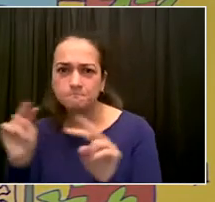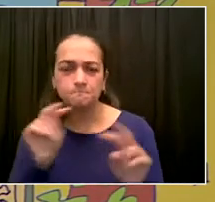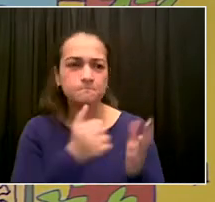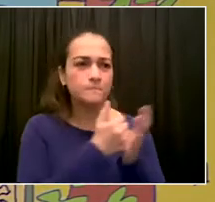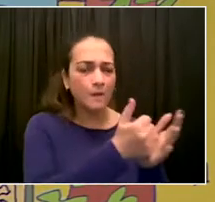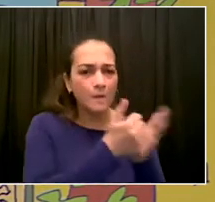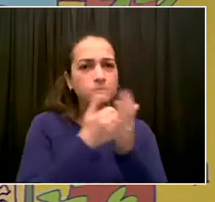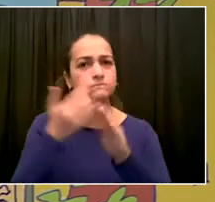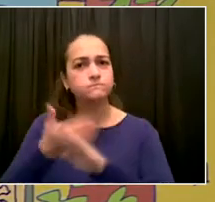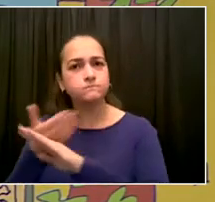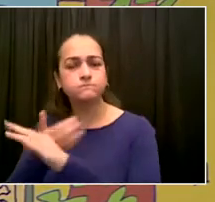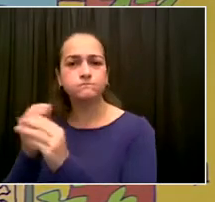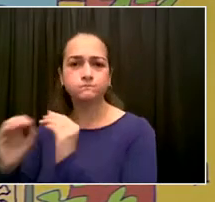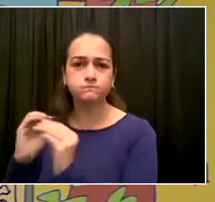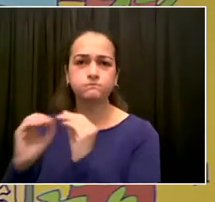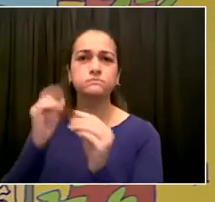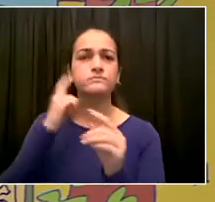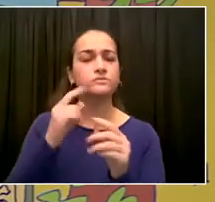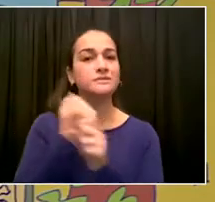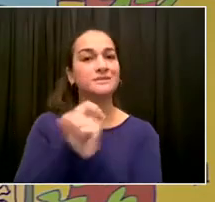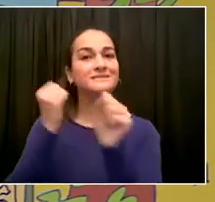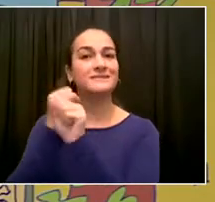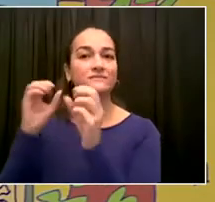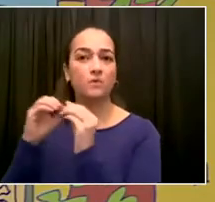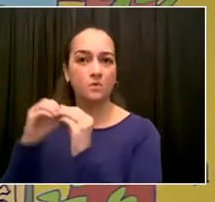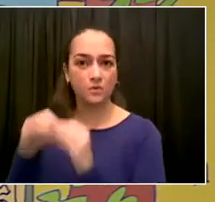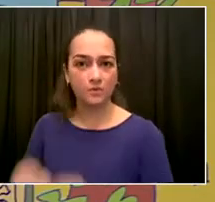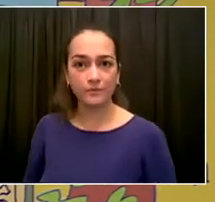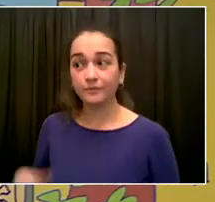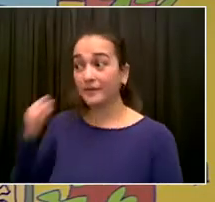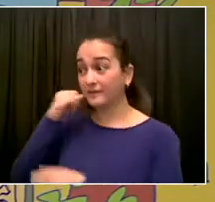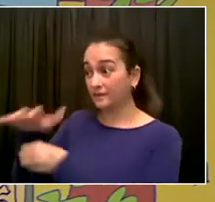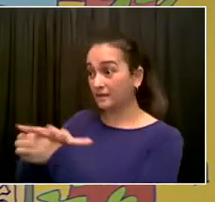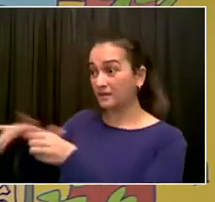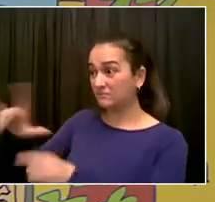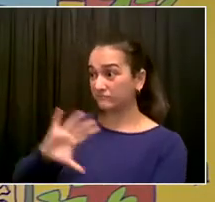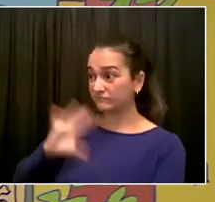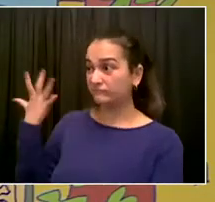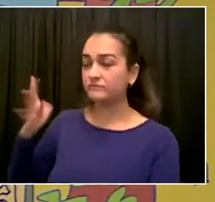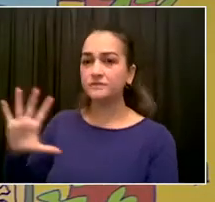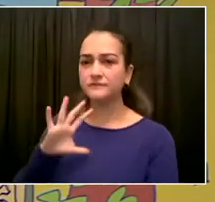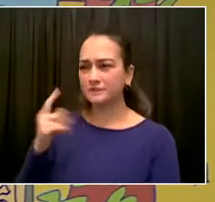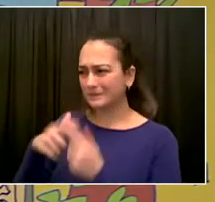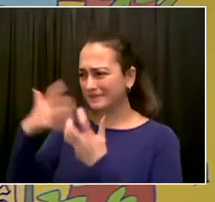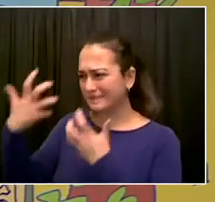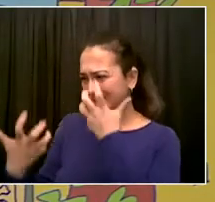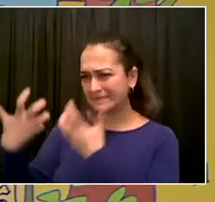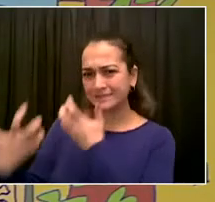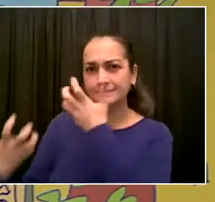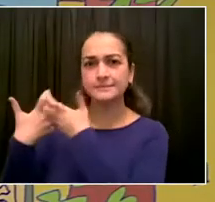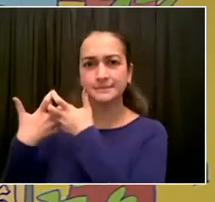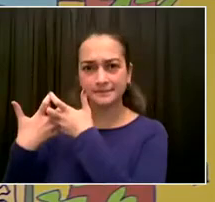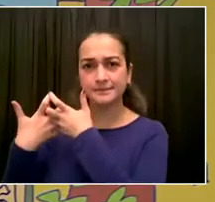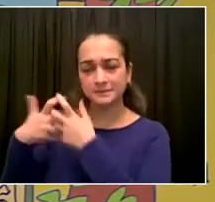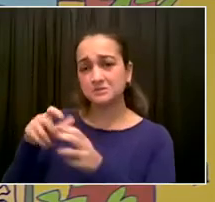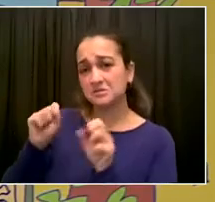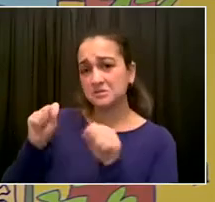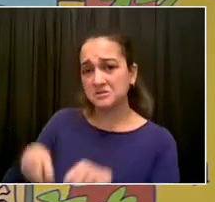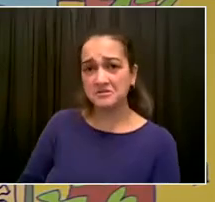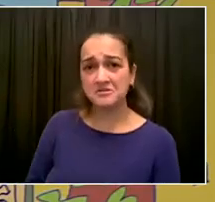less well for a community, we can be flexible about that, or a location difference. It can all be adjusted when we listen to that